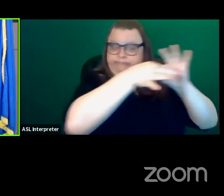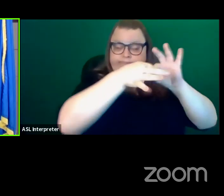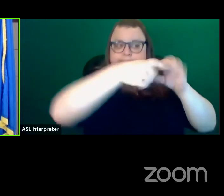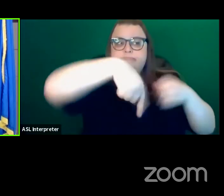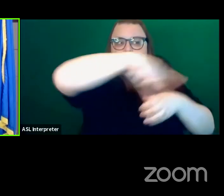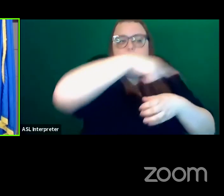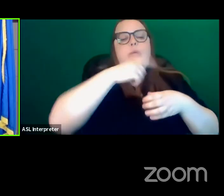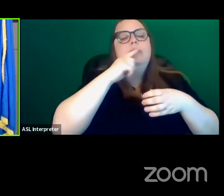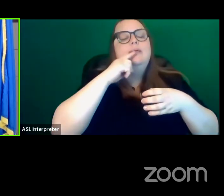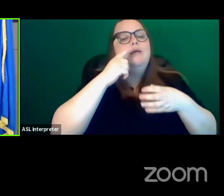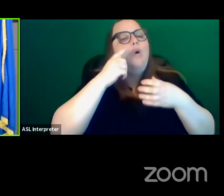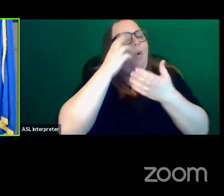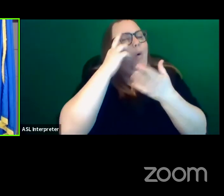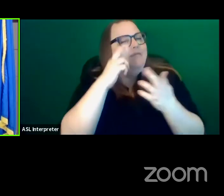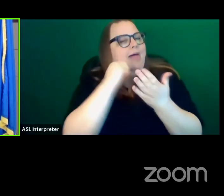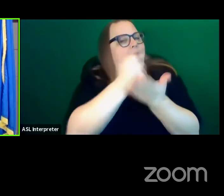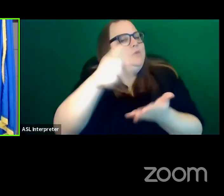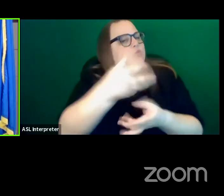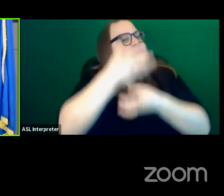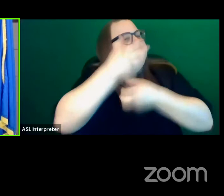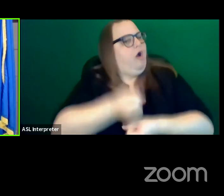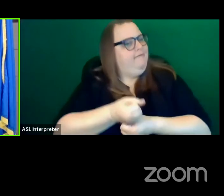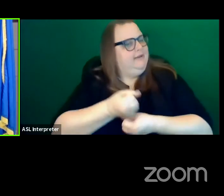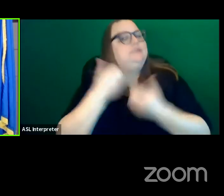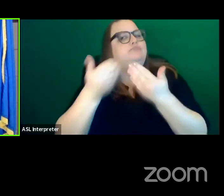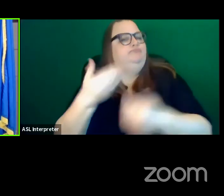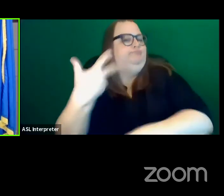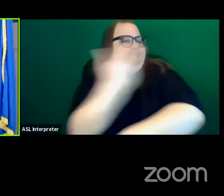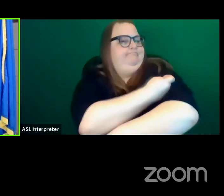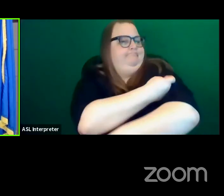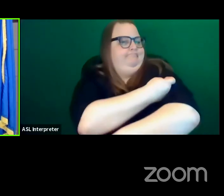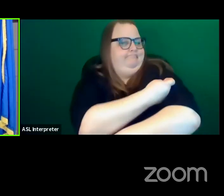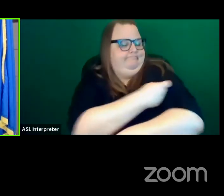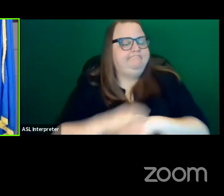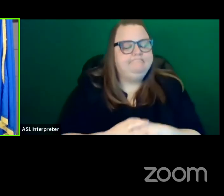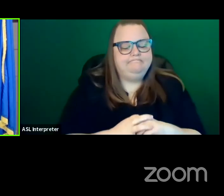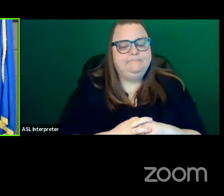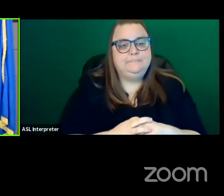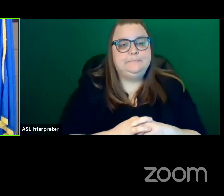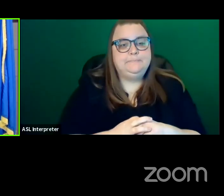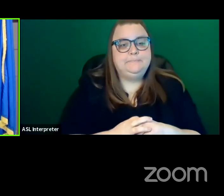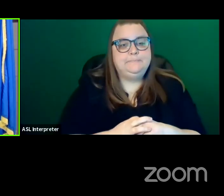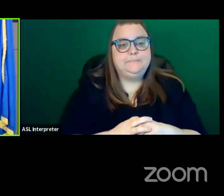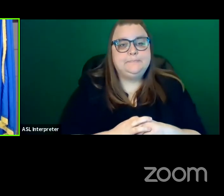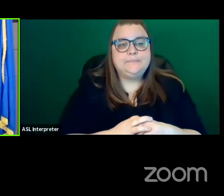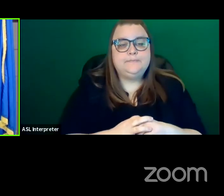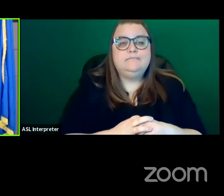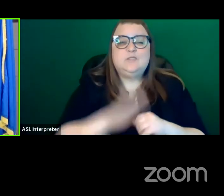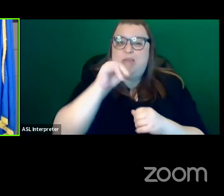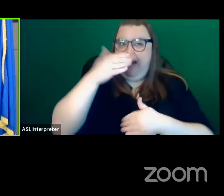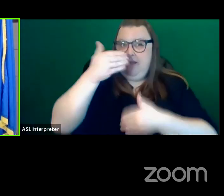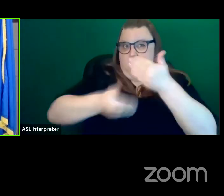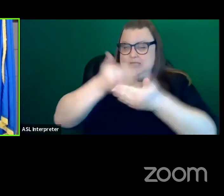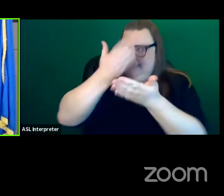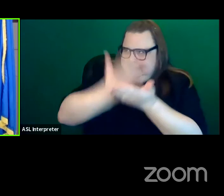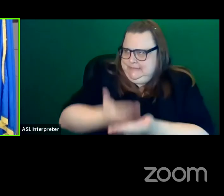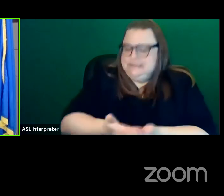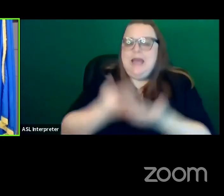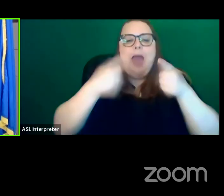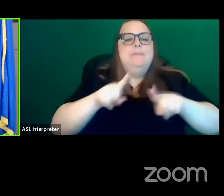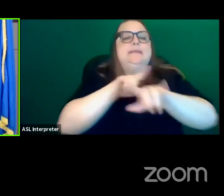confidence when it comes to the COVID-19 vaccine. This verification process is happening in lockstep with the